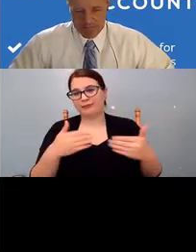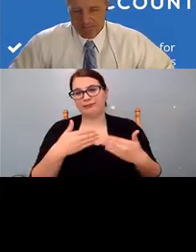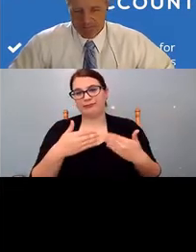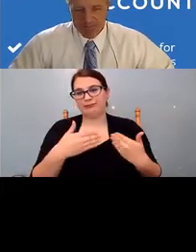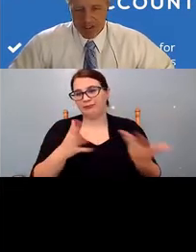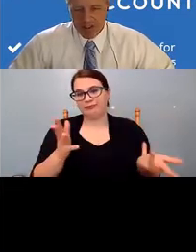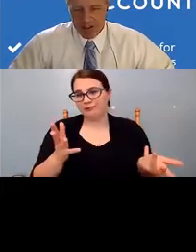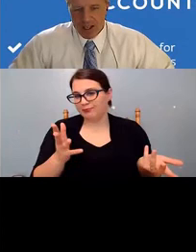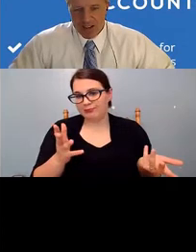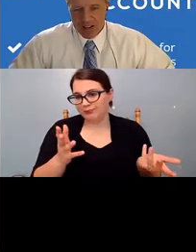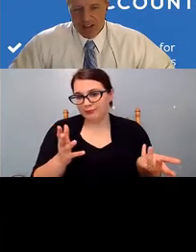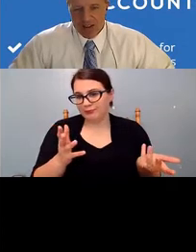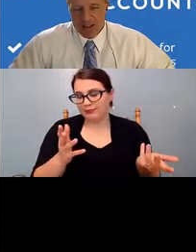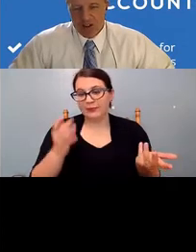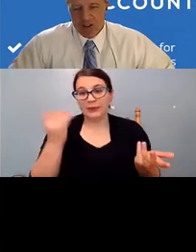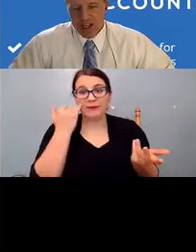in,